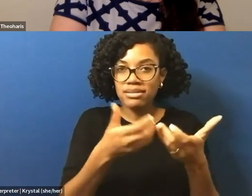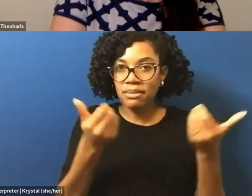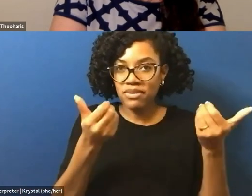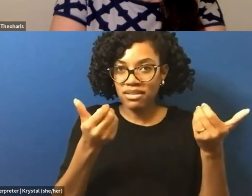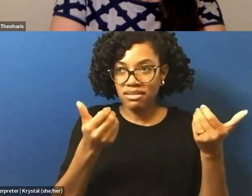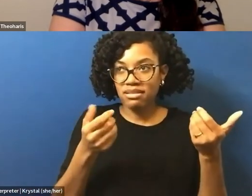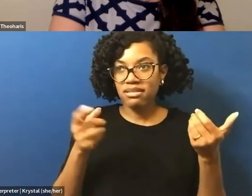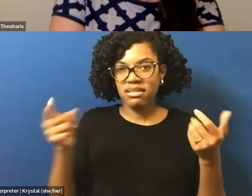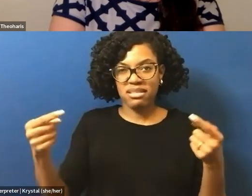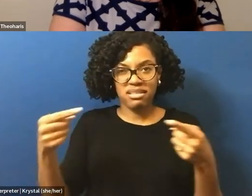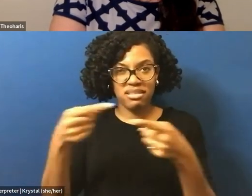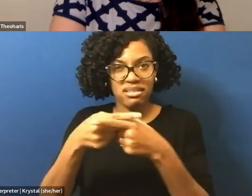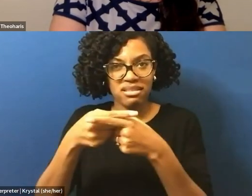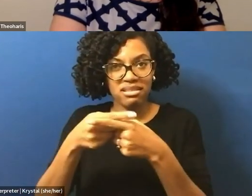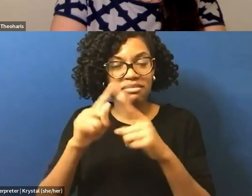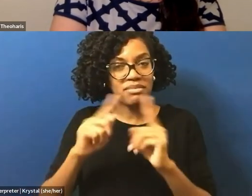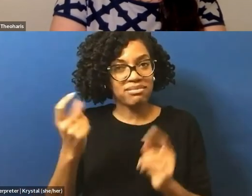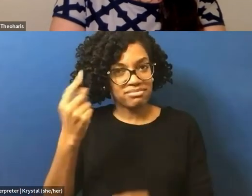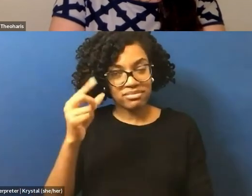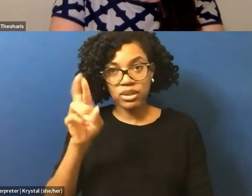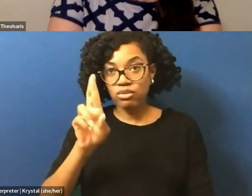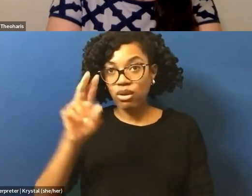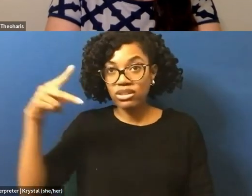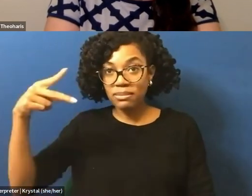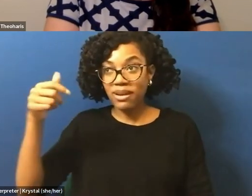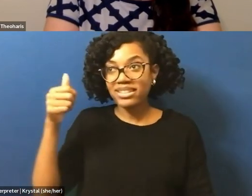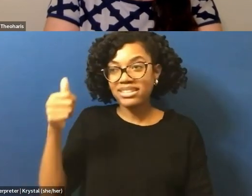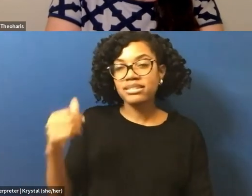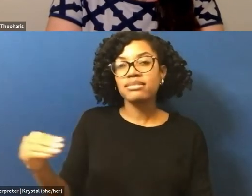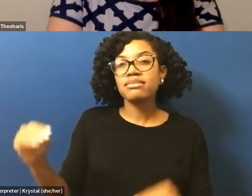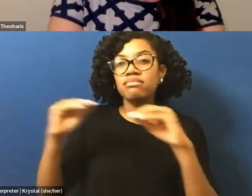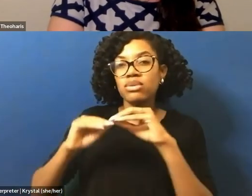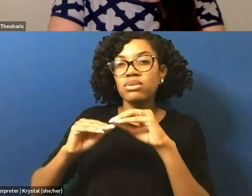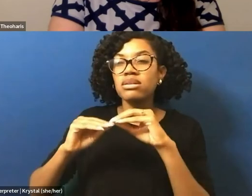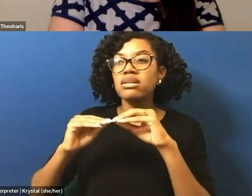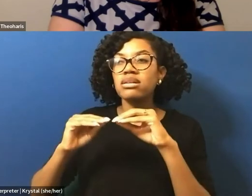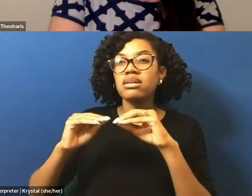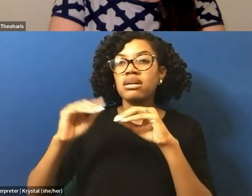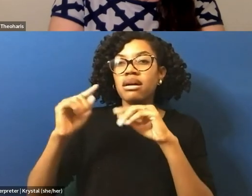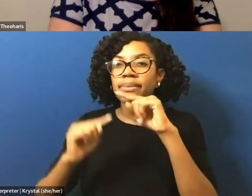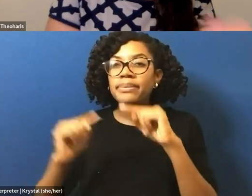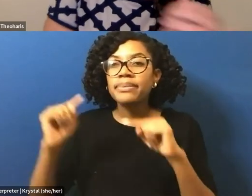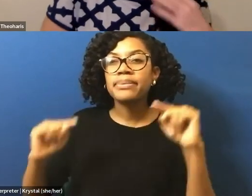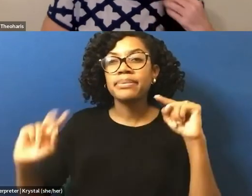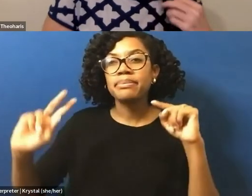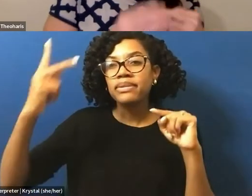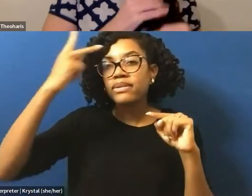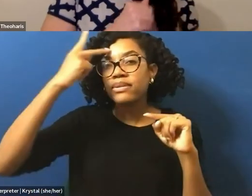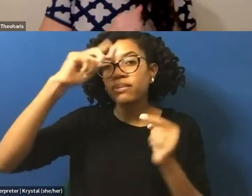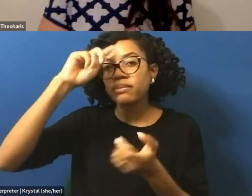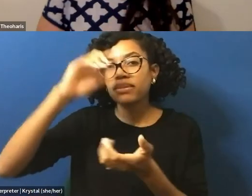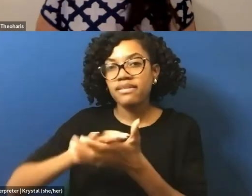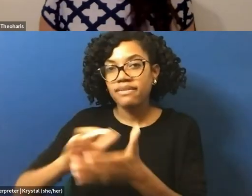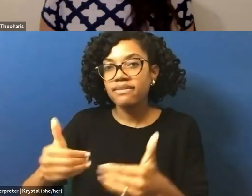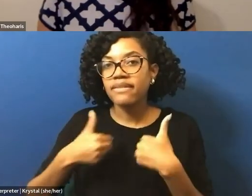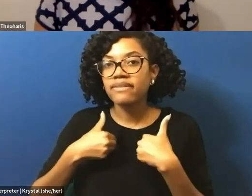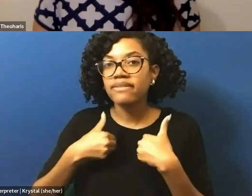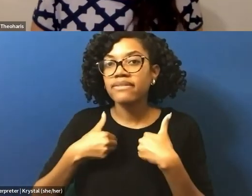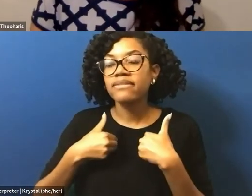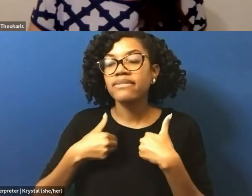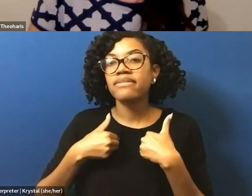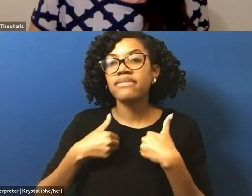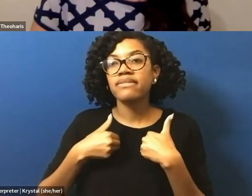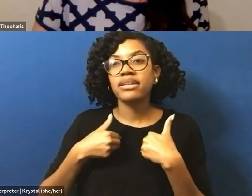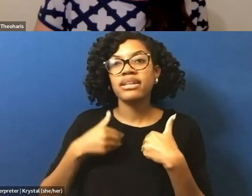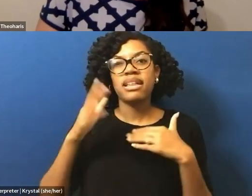taught us, Parks was a far more, you know, dynamic and politically interesting an expansive figure than